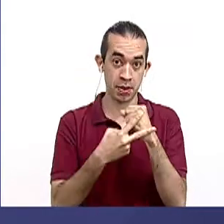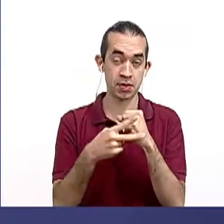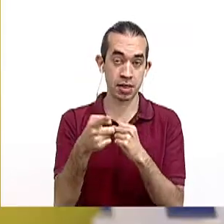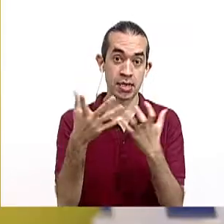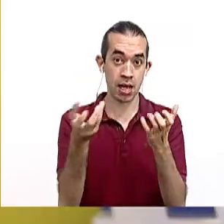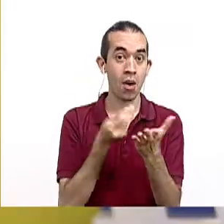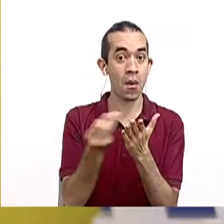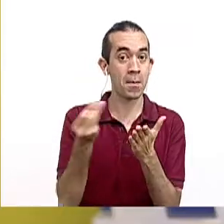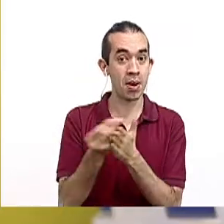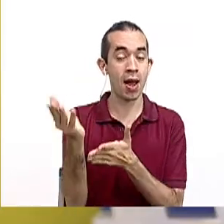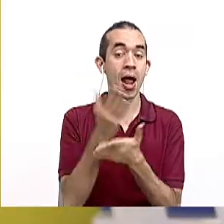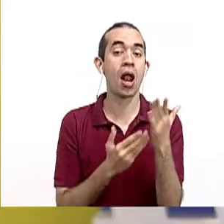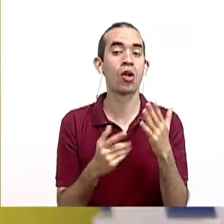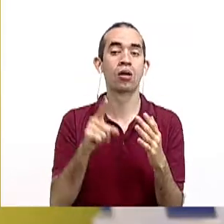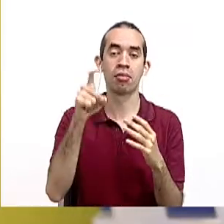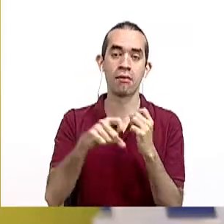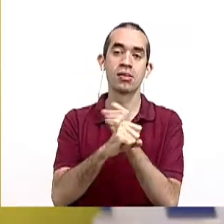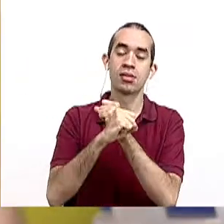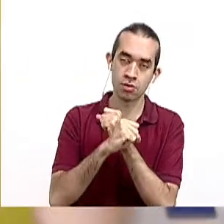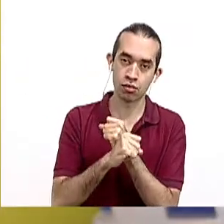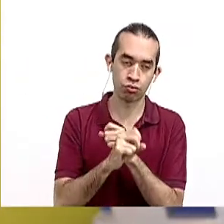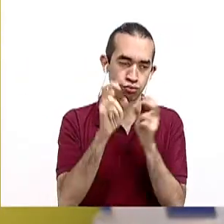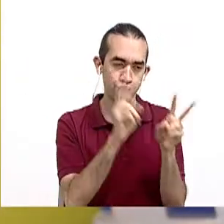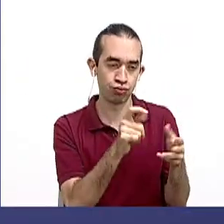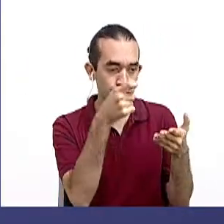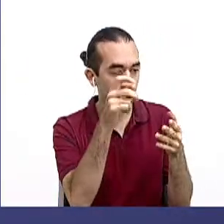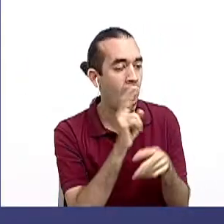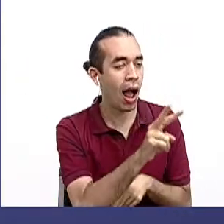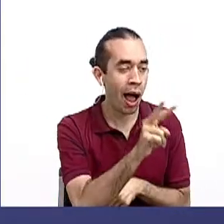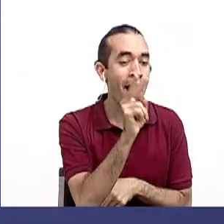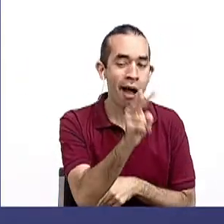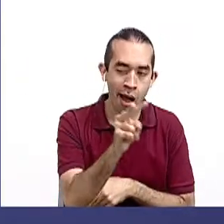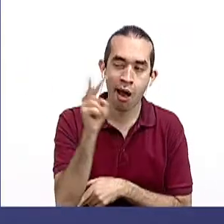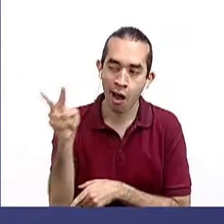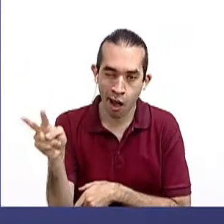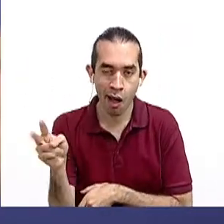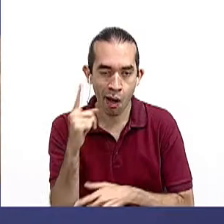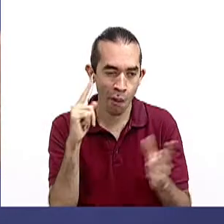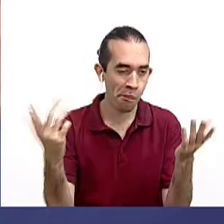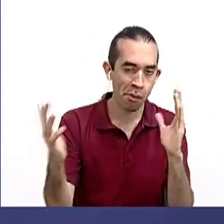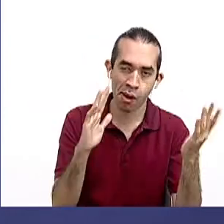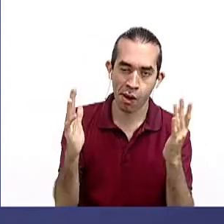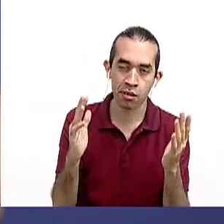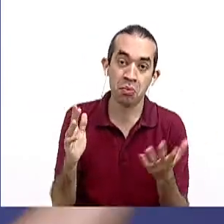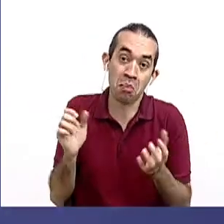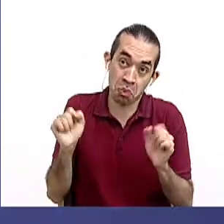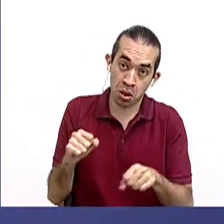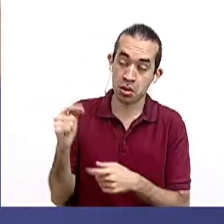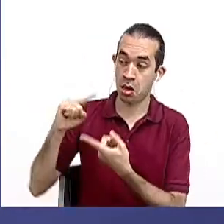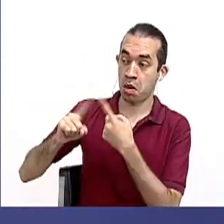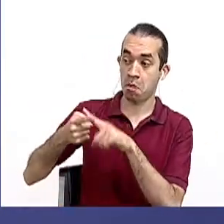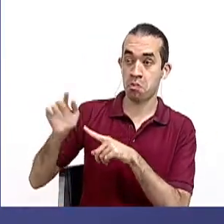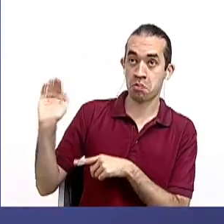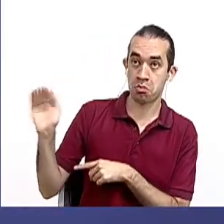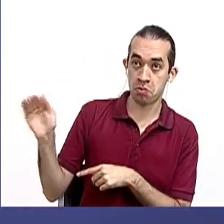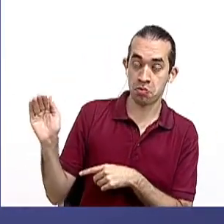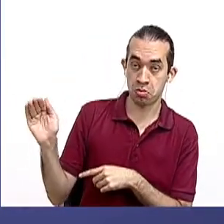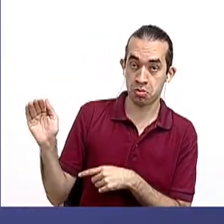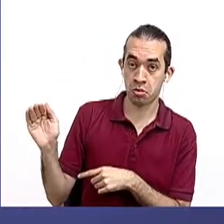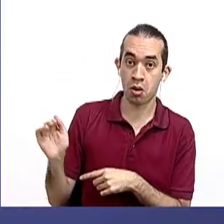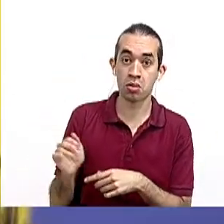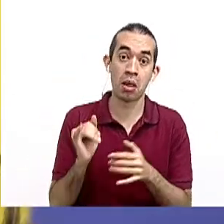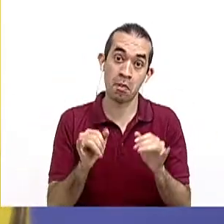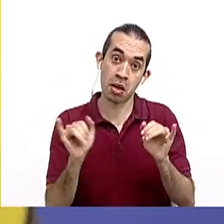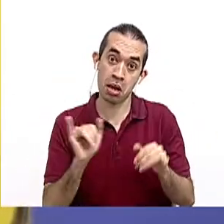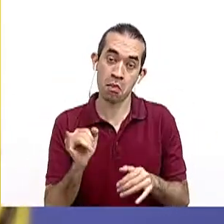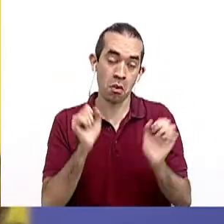buy something, make sure to check several places, and if you can, ask a friend or do some online